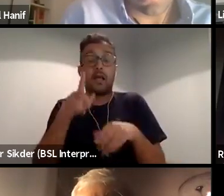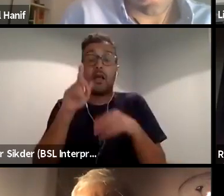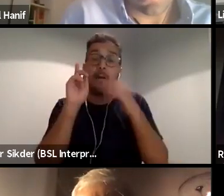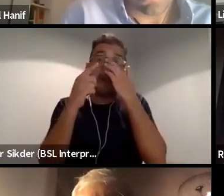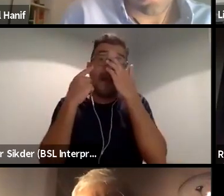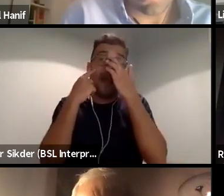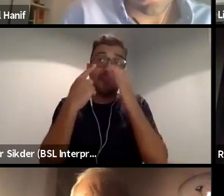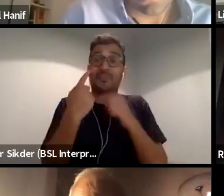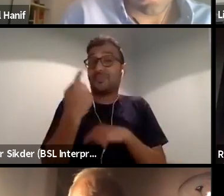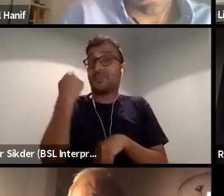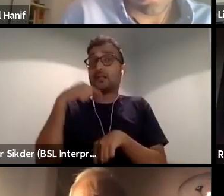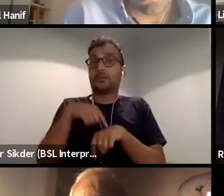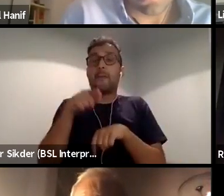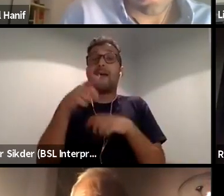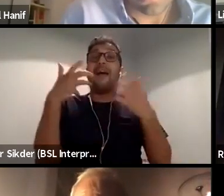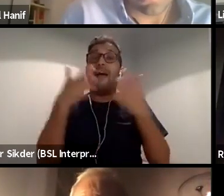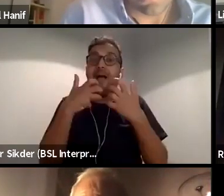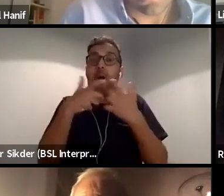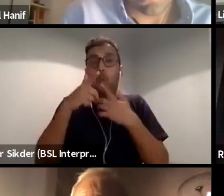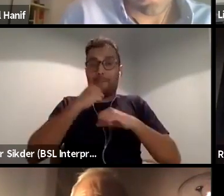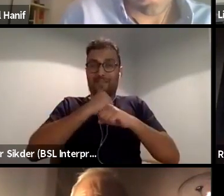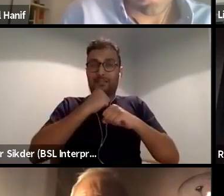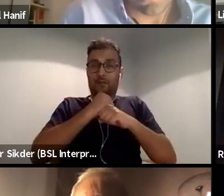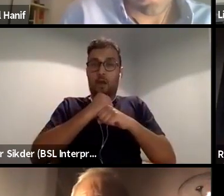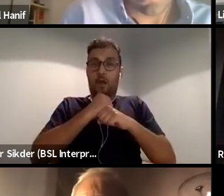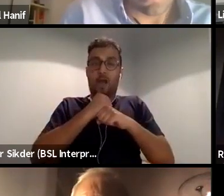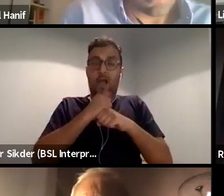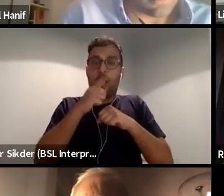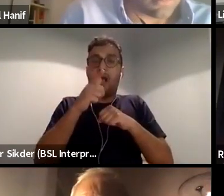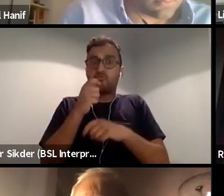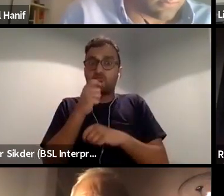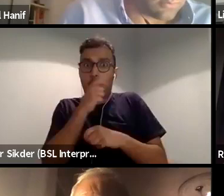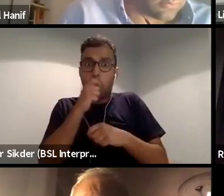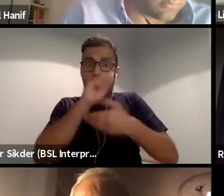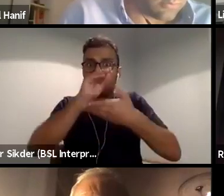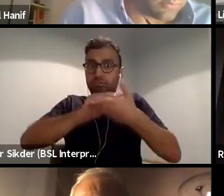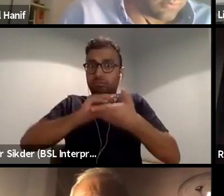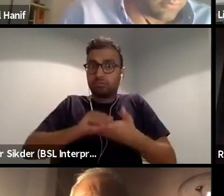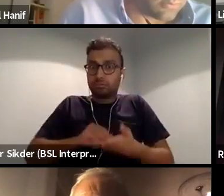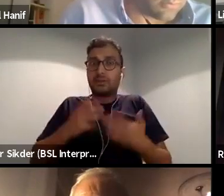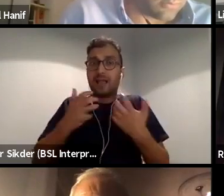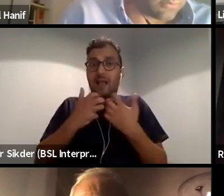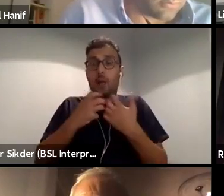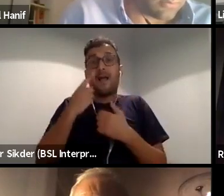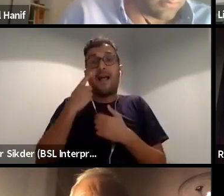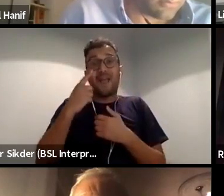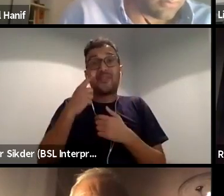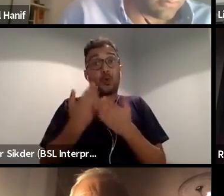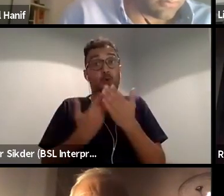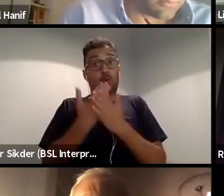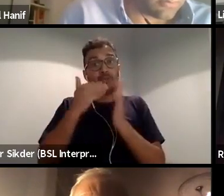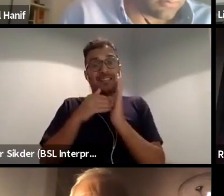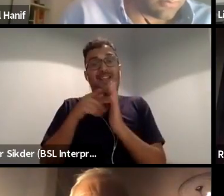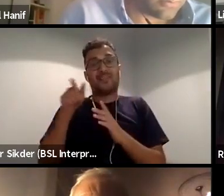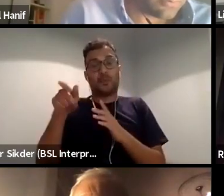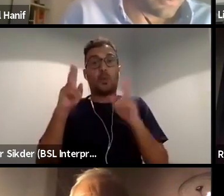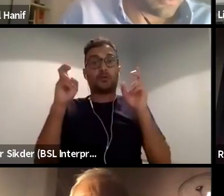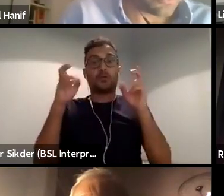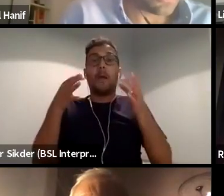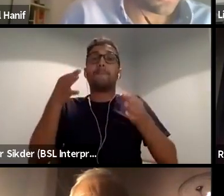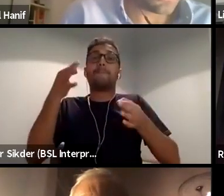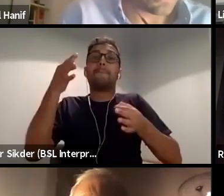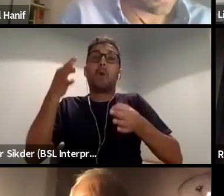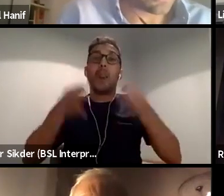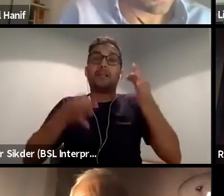then follow up that categorization. What happened very rapidly in New Zealand was political leadership, and I mean that with a capital P as well